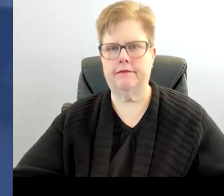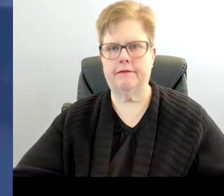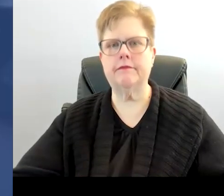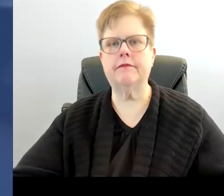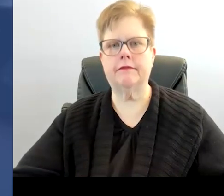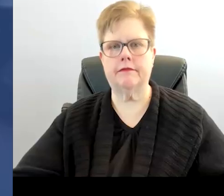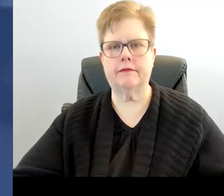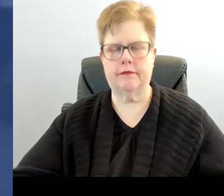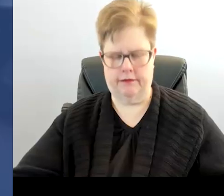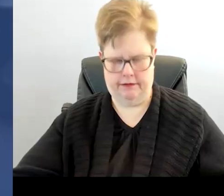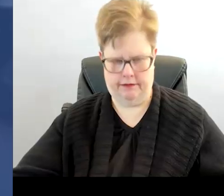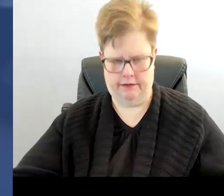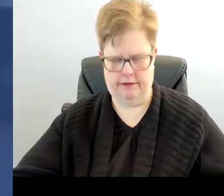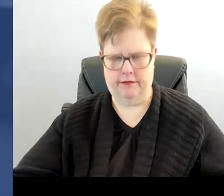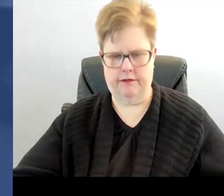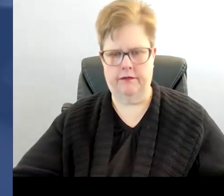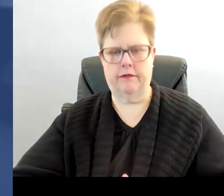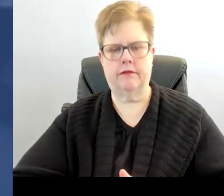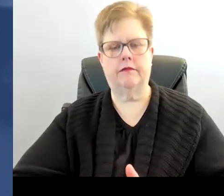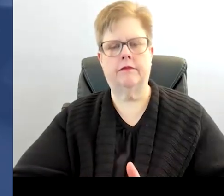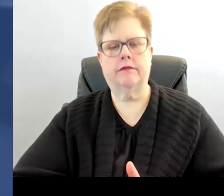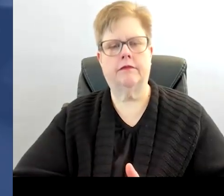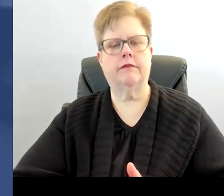All right, for now,